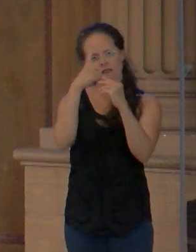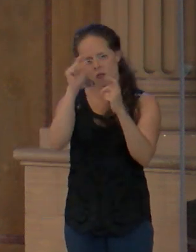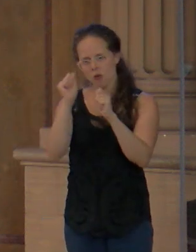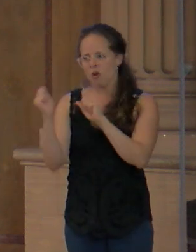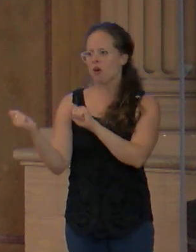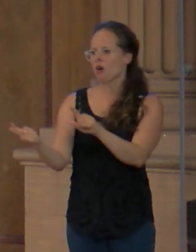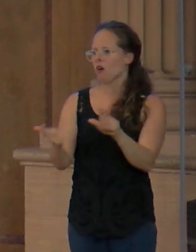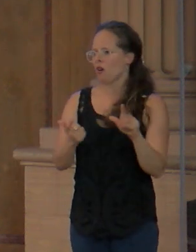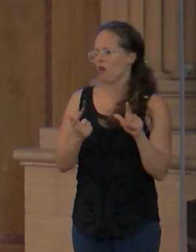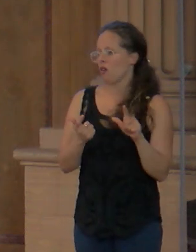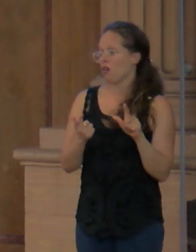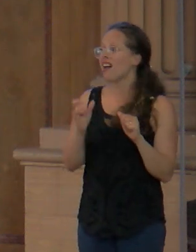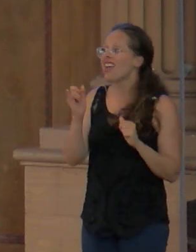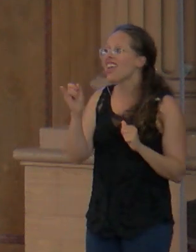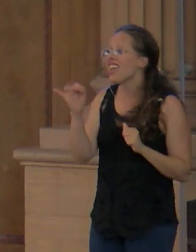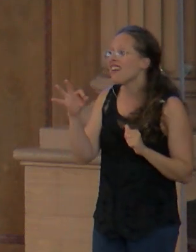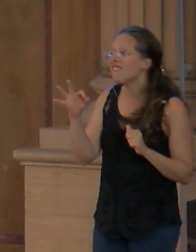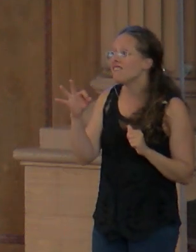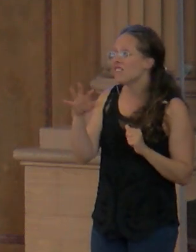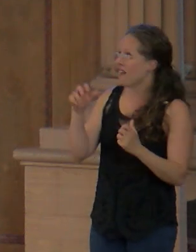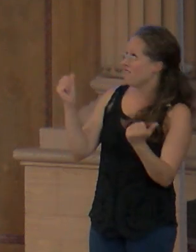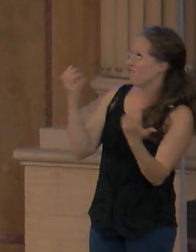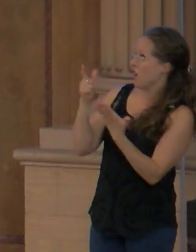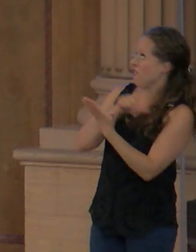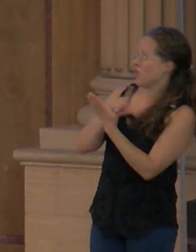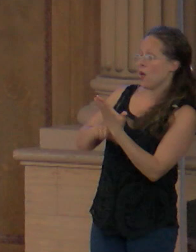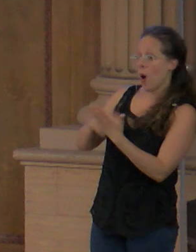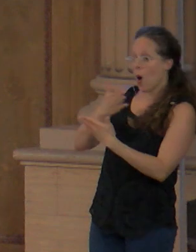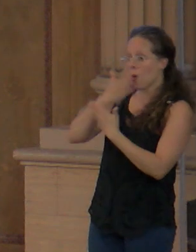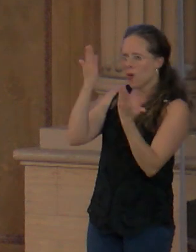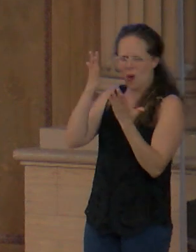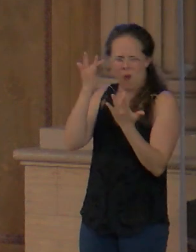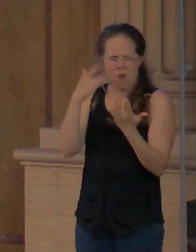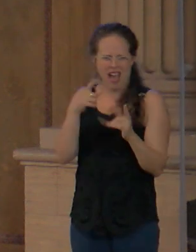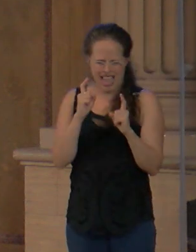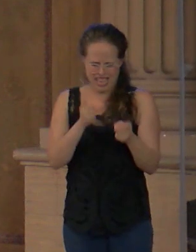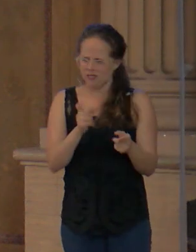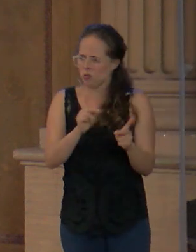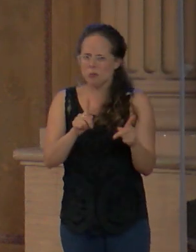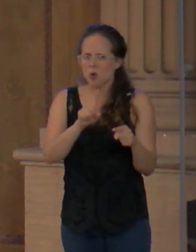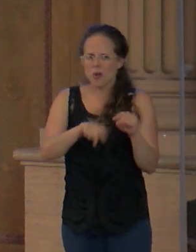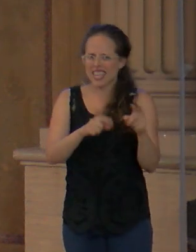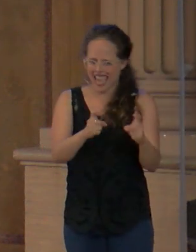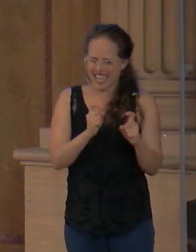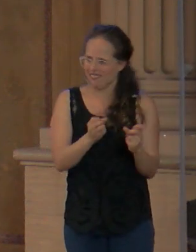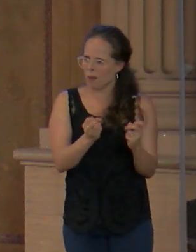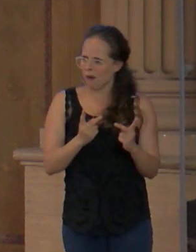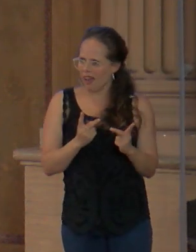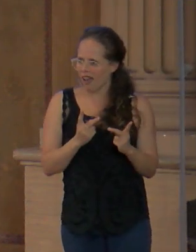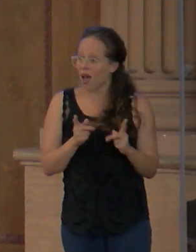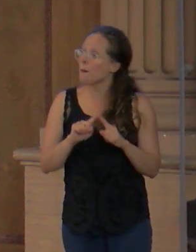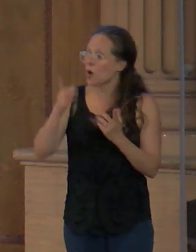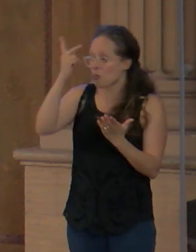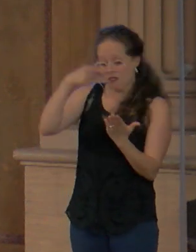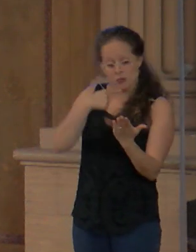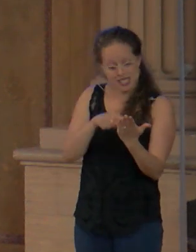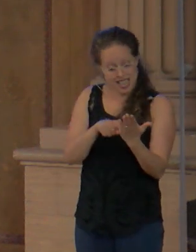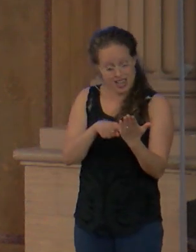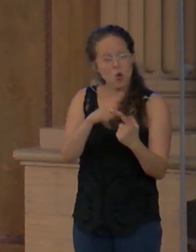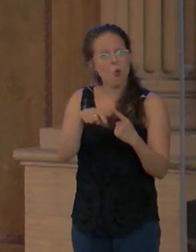And now, if we don't have a fear of the Lord, what's the incentive to give to those who can't give back? But Proverbs says that if you give to the poor, you lend to the